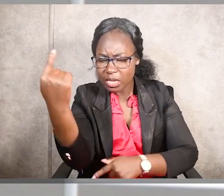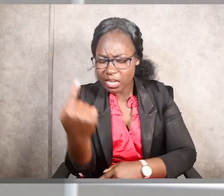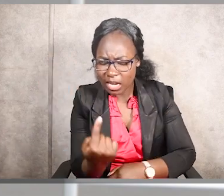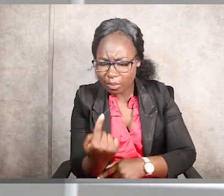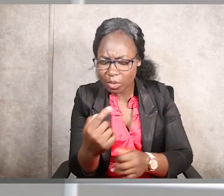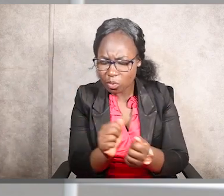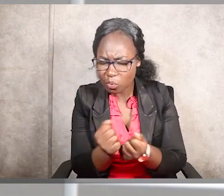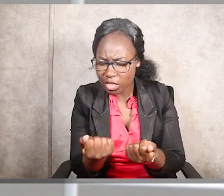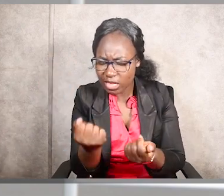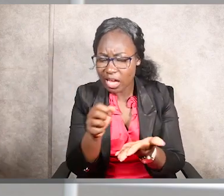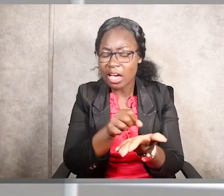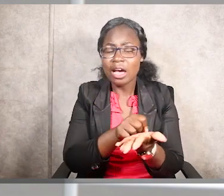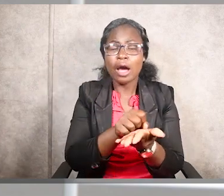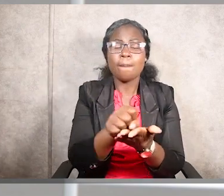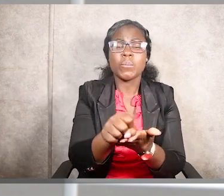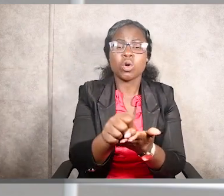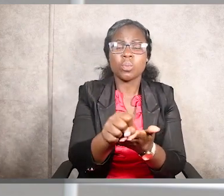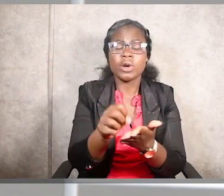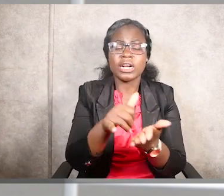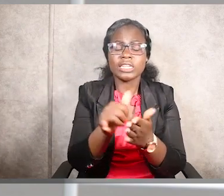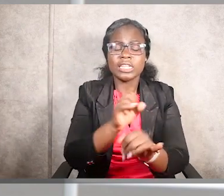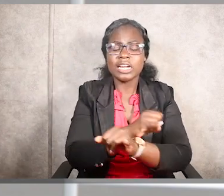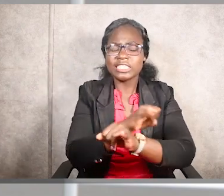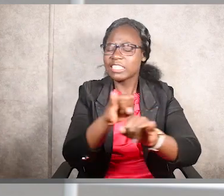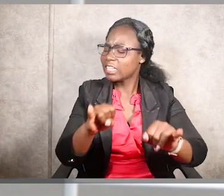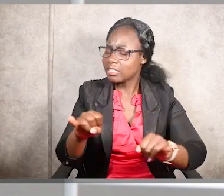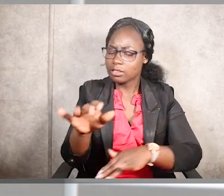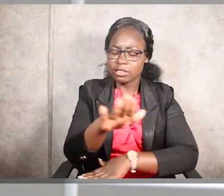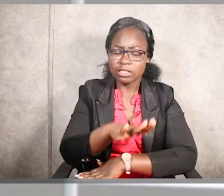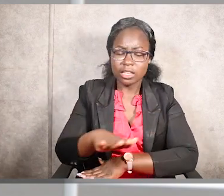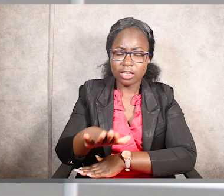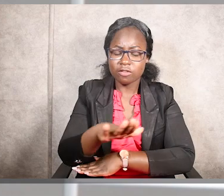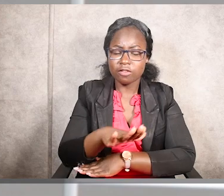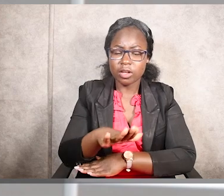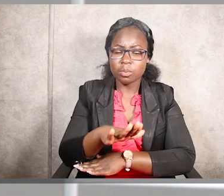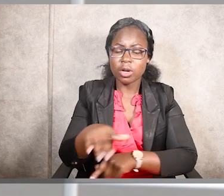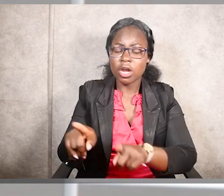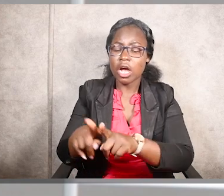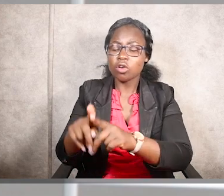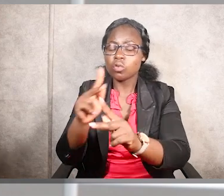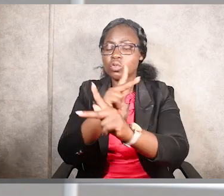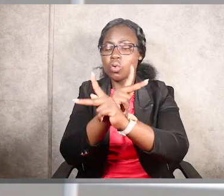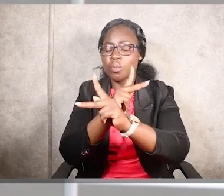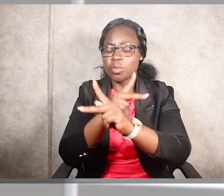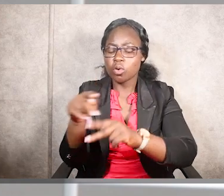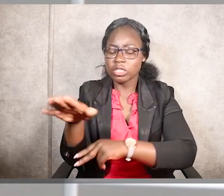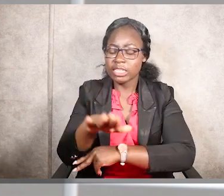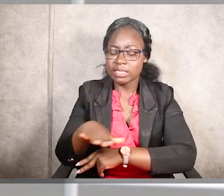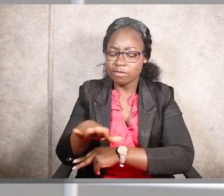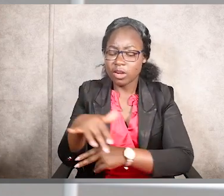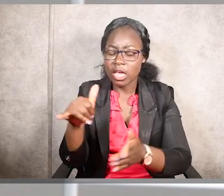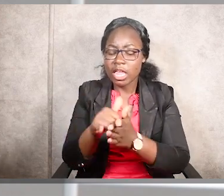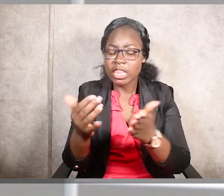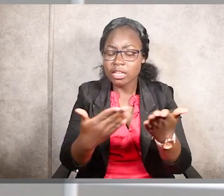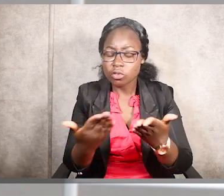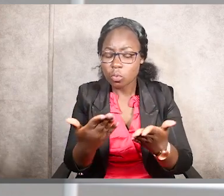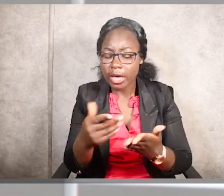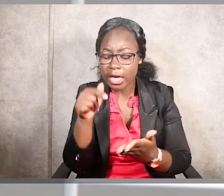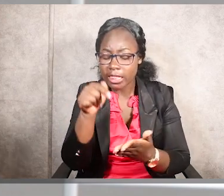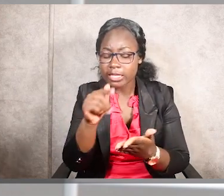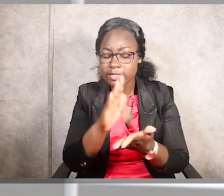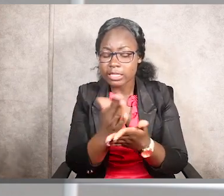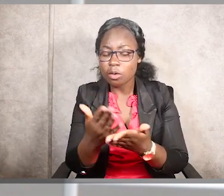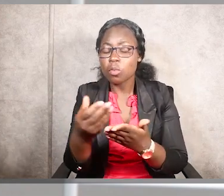a product that cleans up the environment, that protects the environment. That's where some of this funding